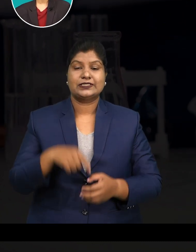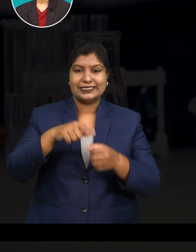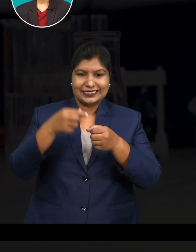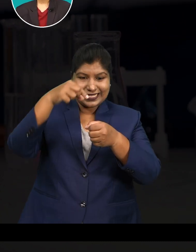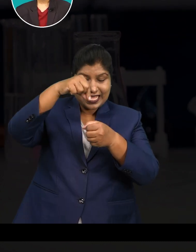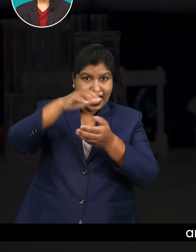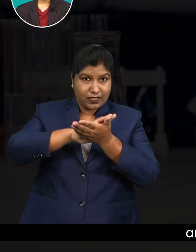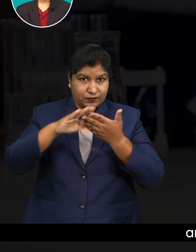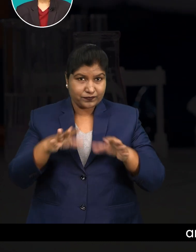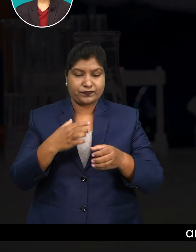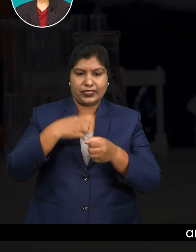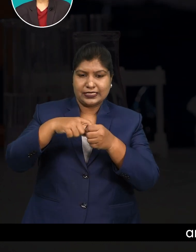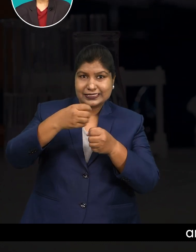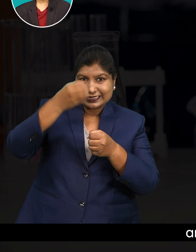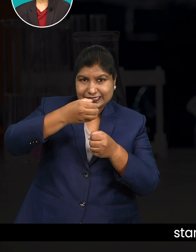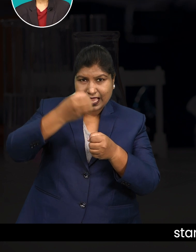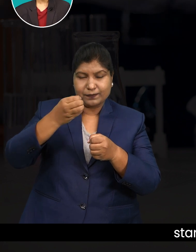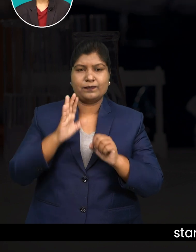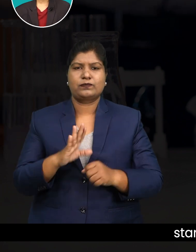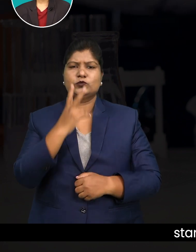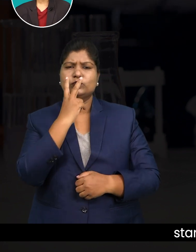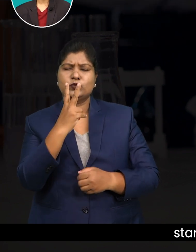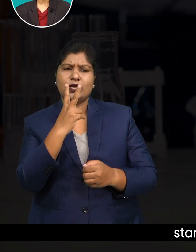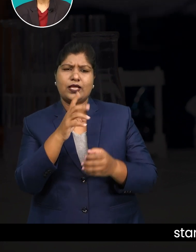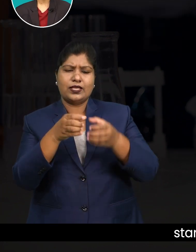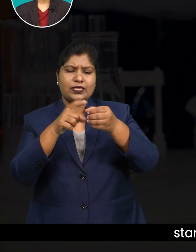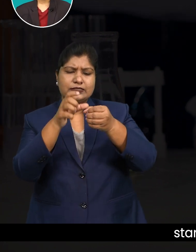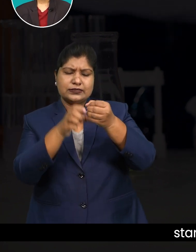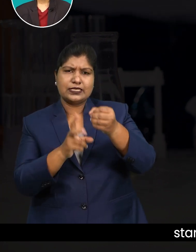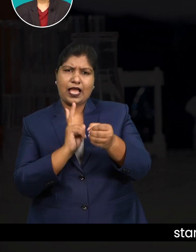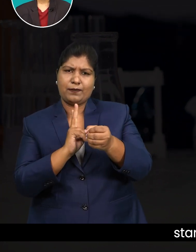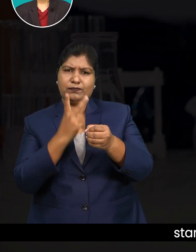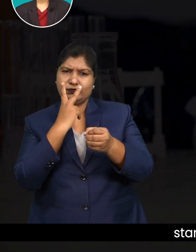Shake well and let the test tube stand for a few minutes.